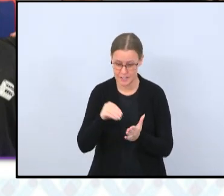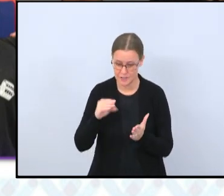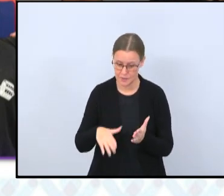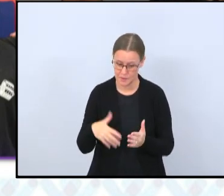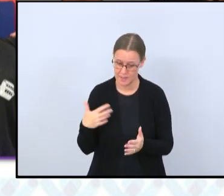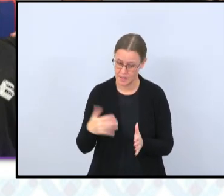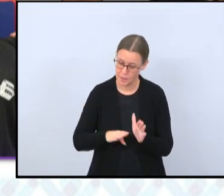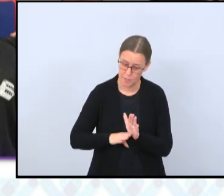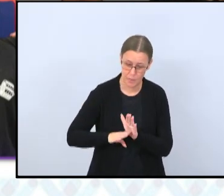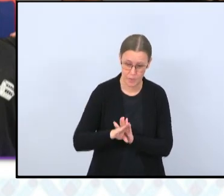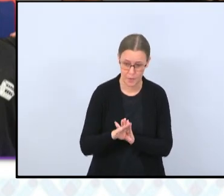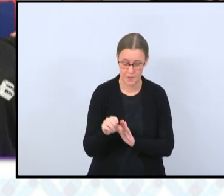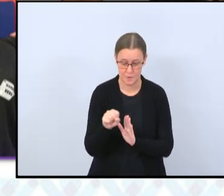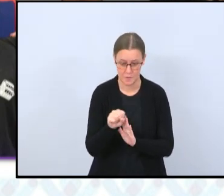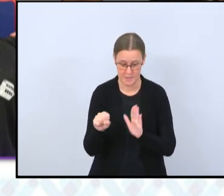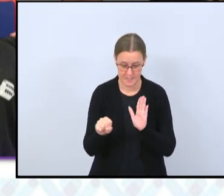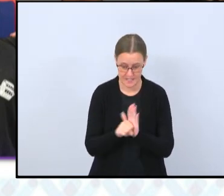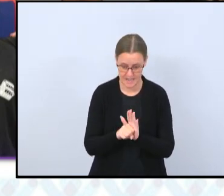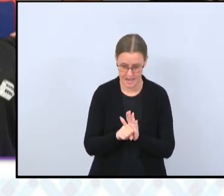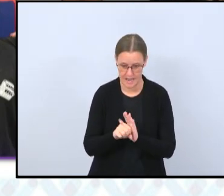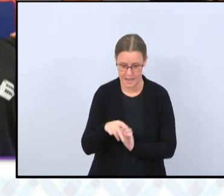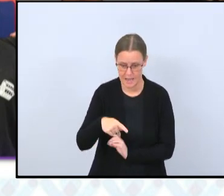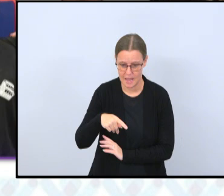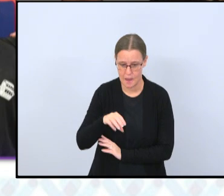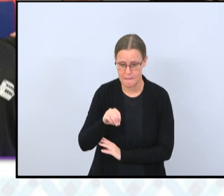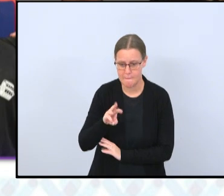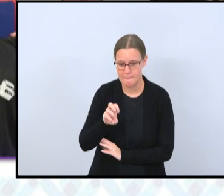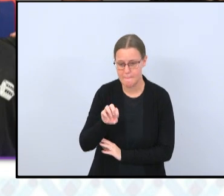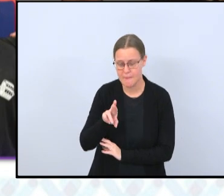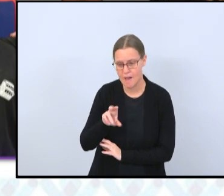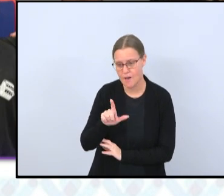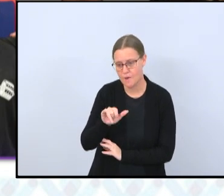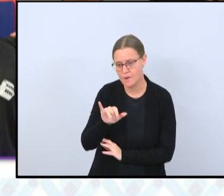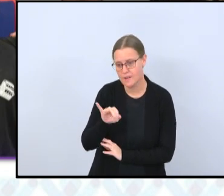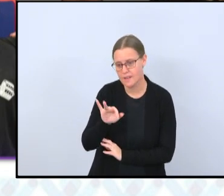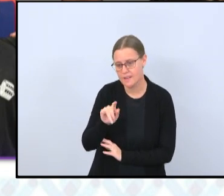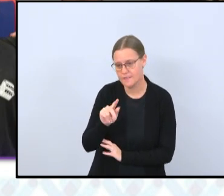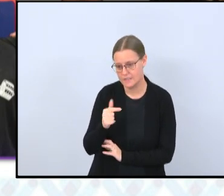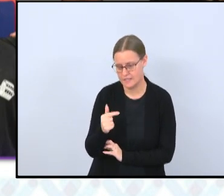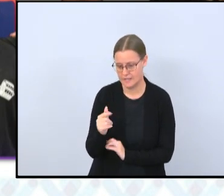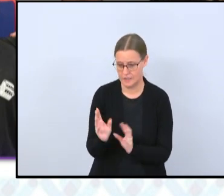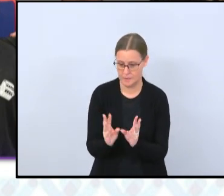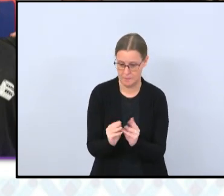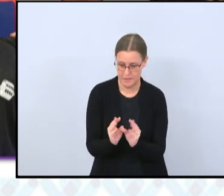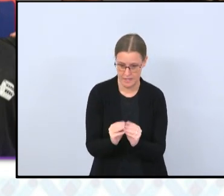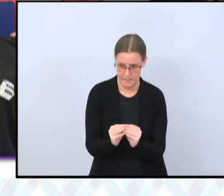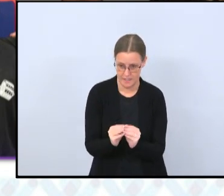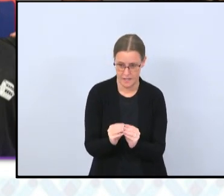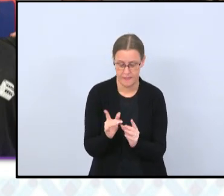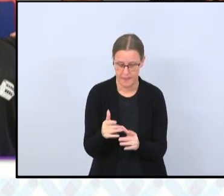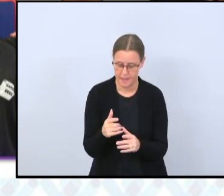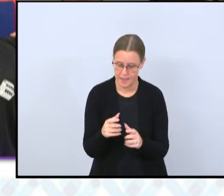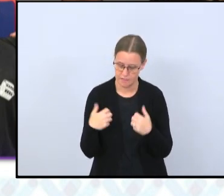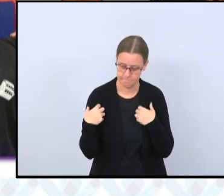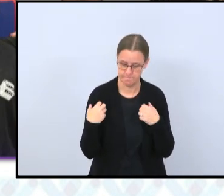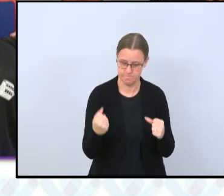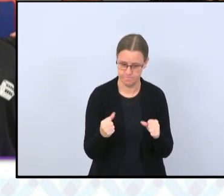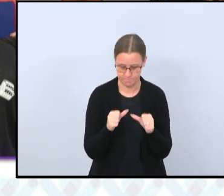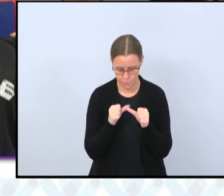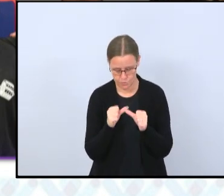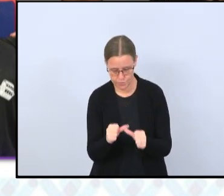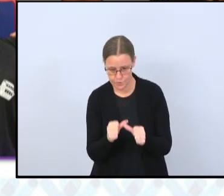challenge, competing at the state powerlifting meet and representing their schools with strength, determination, and